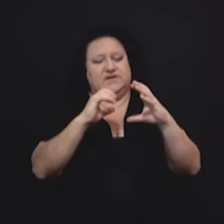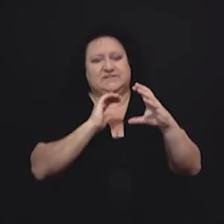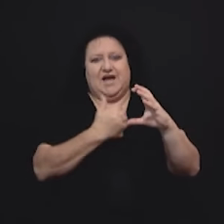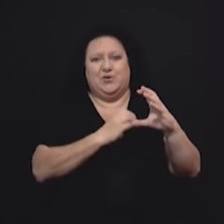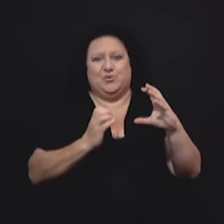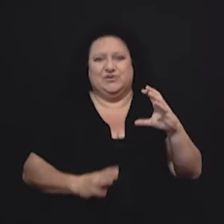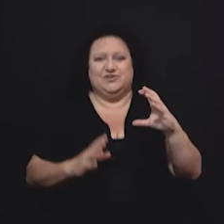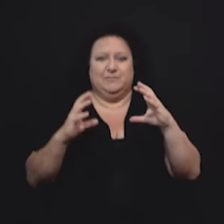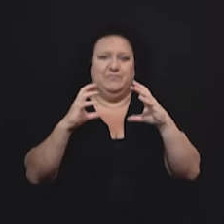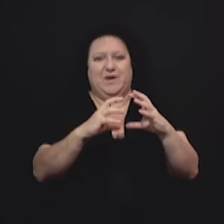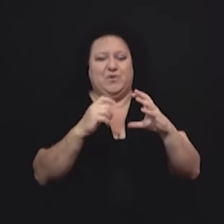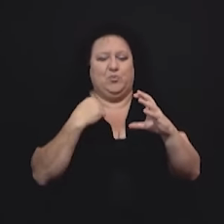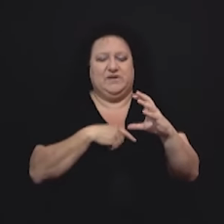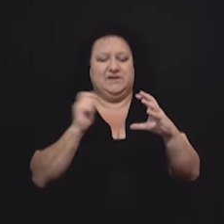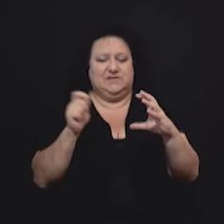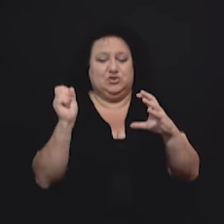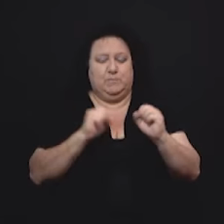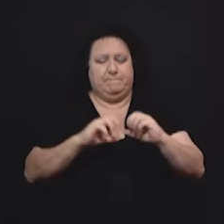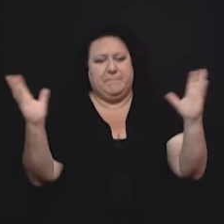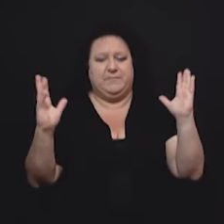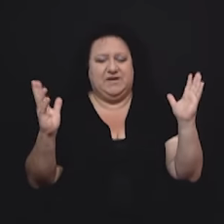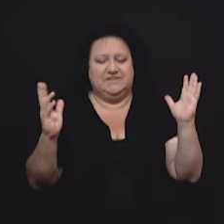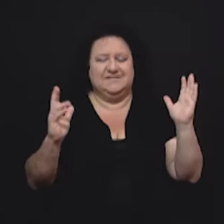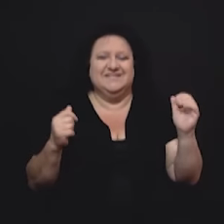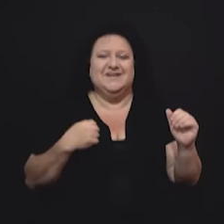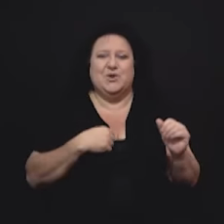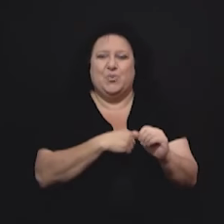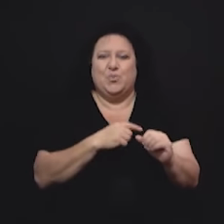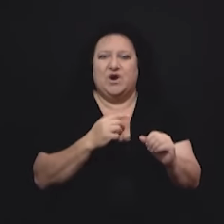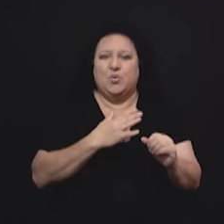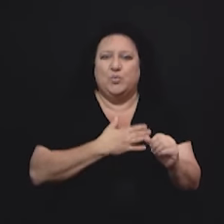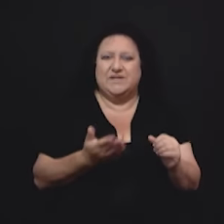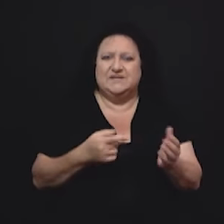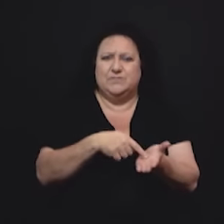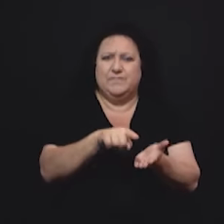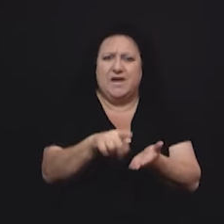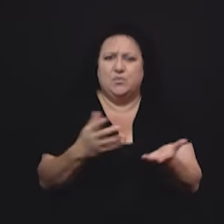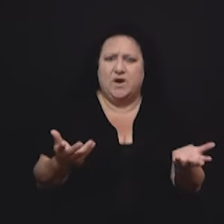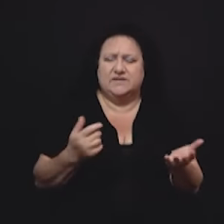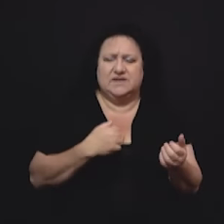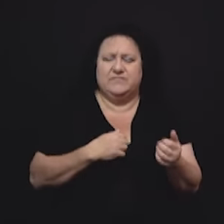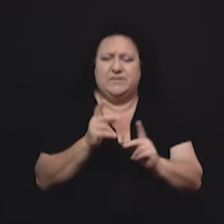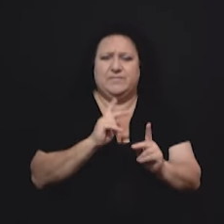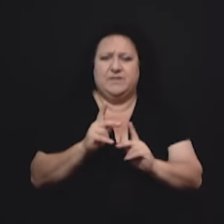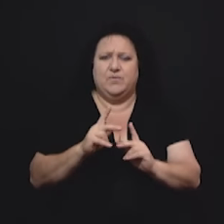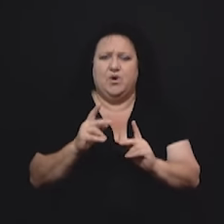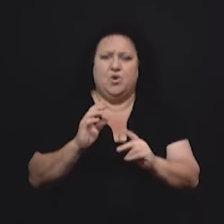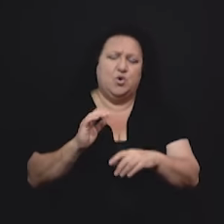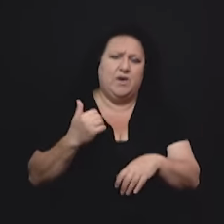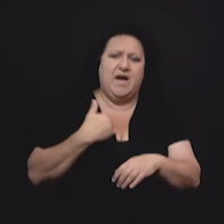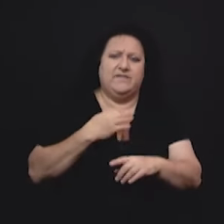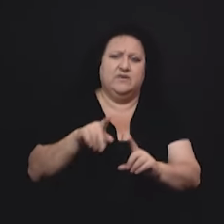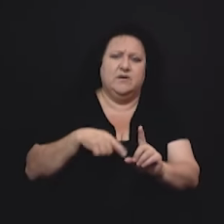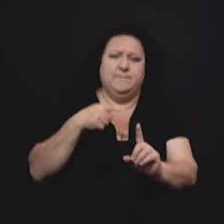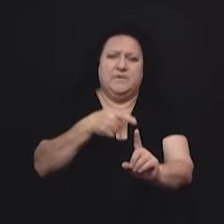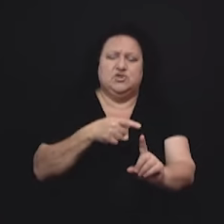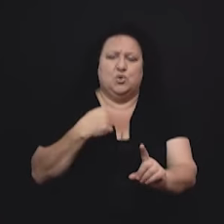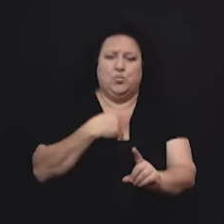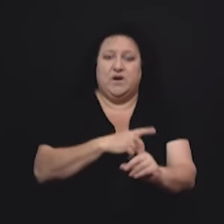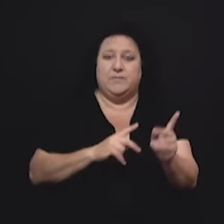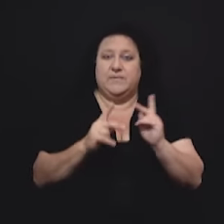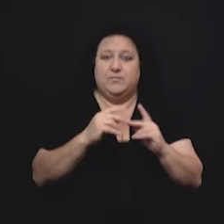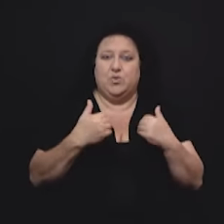to himself. So what were we willing to pay to be a people on mission? And again, as a reminder, we are a people on mission